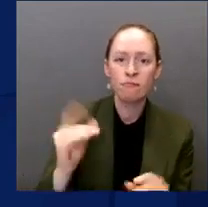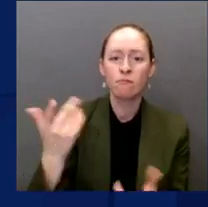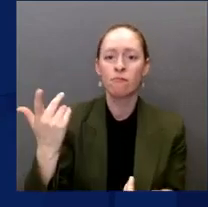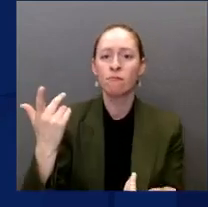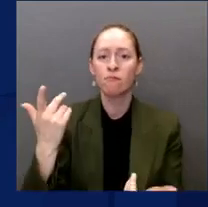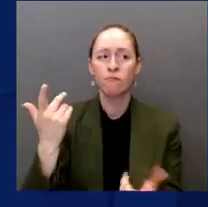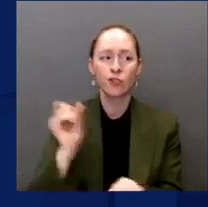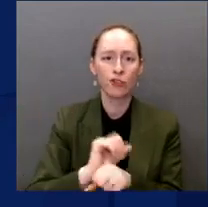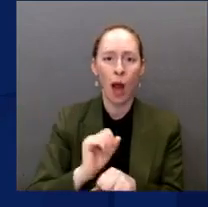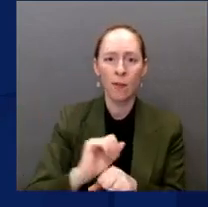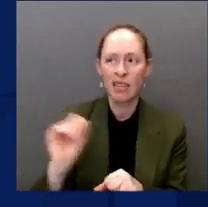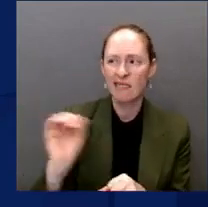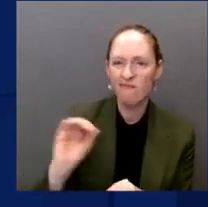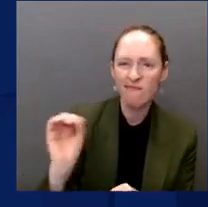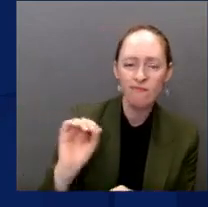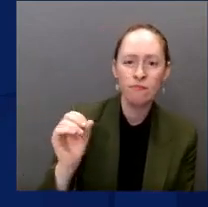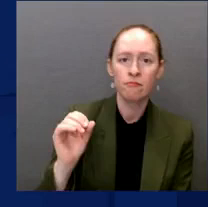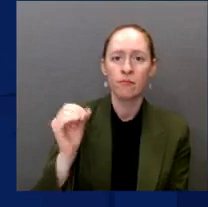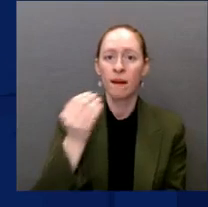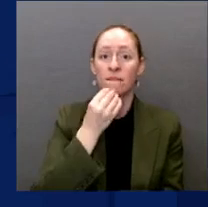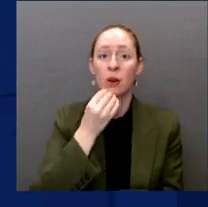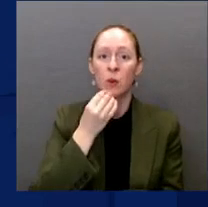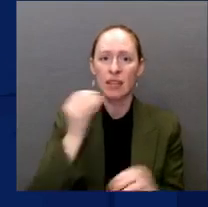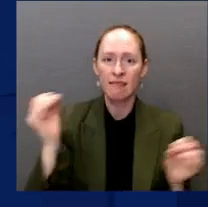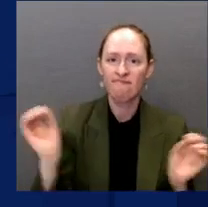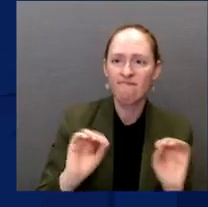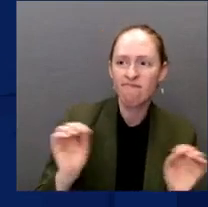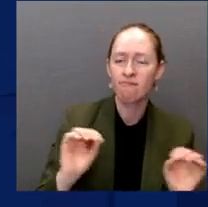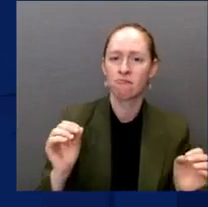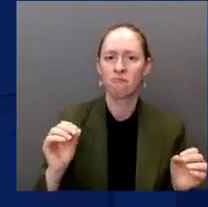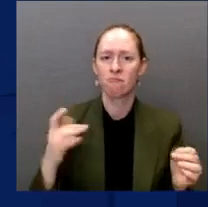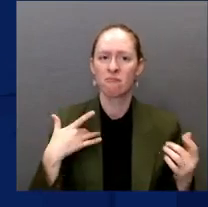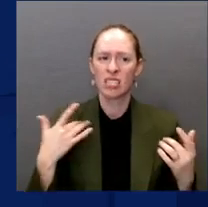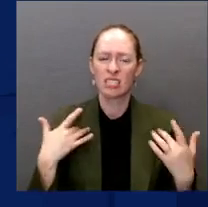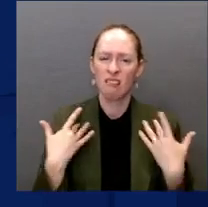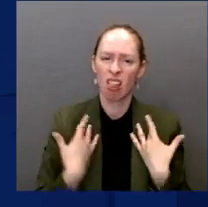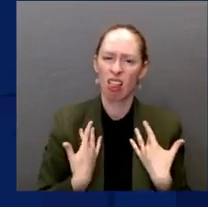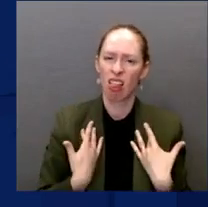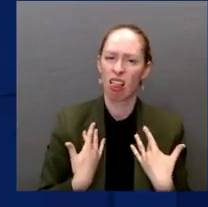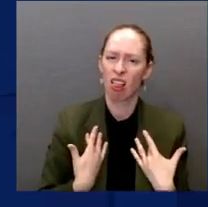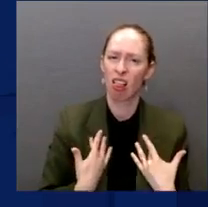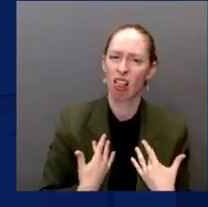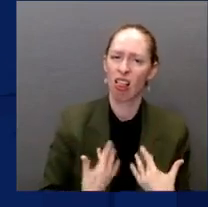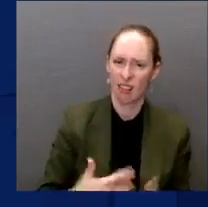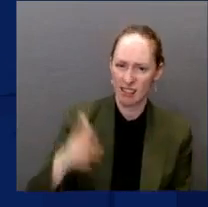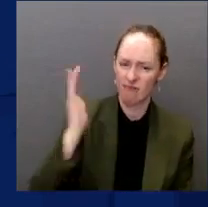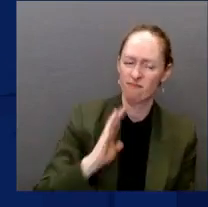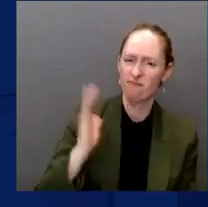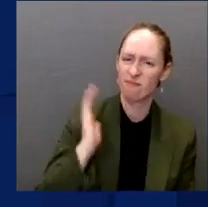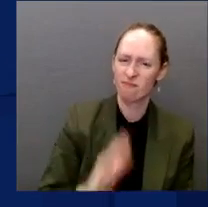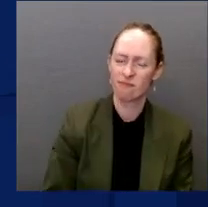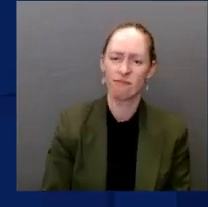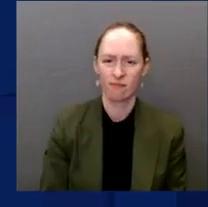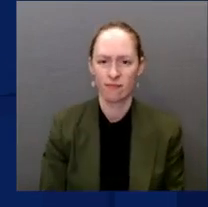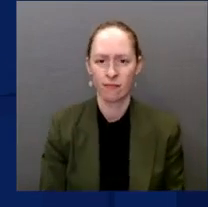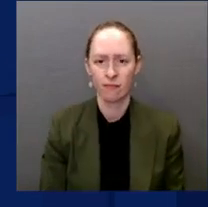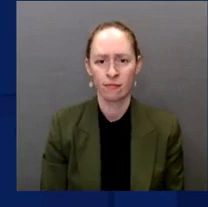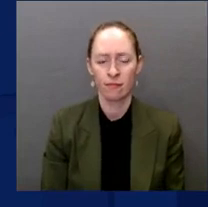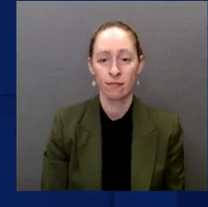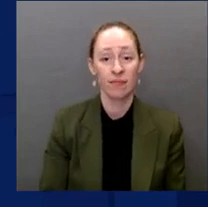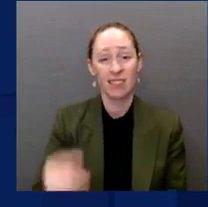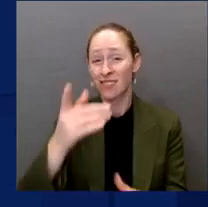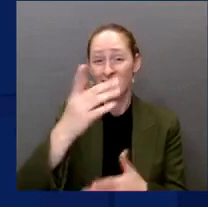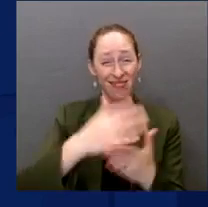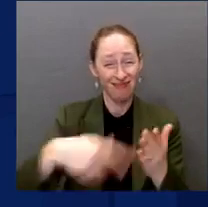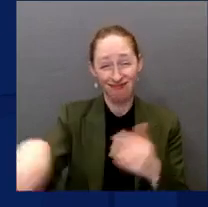dignity. But whether it's been your life's work or you're just getting started, all of you are stepping up. You